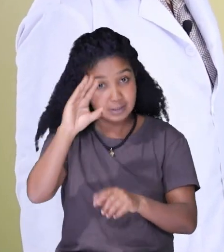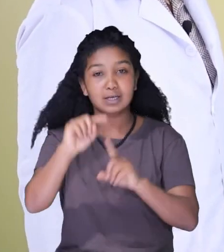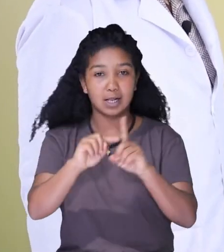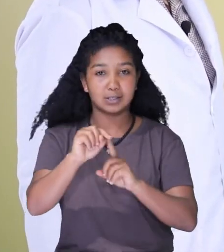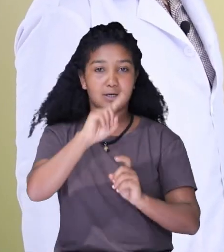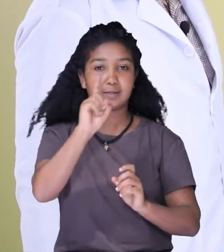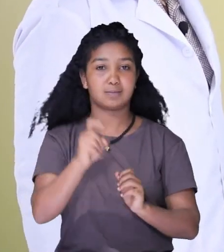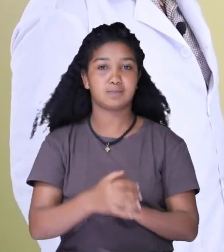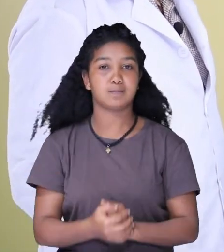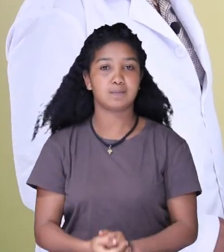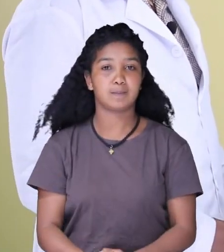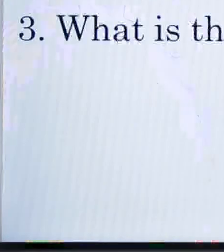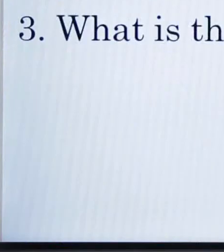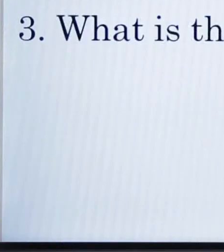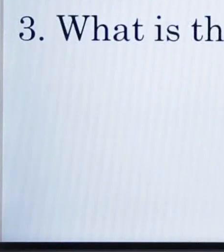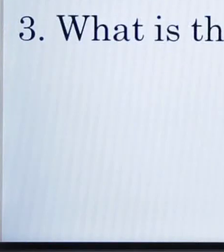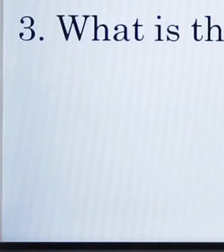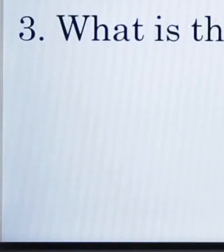degree Celsius?